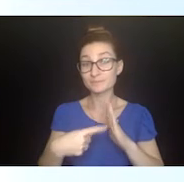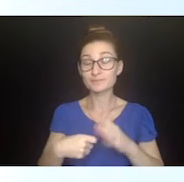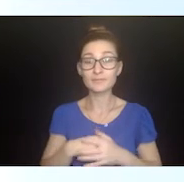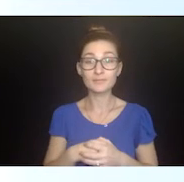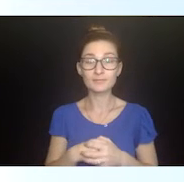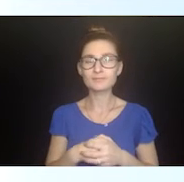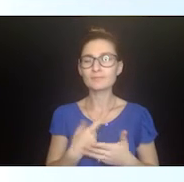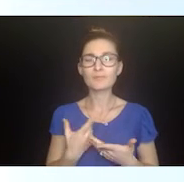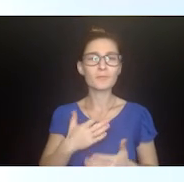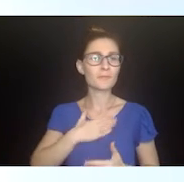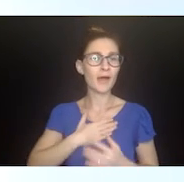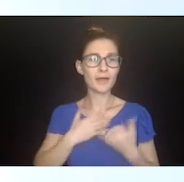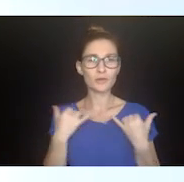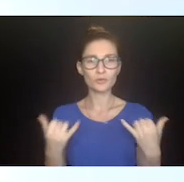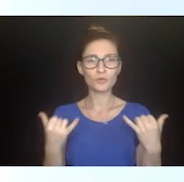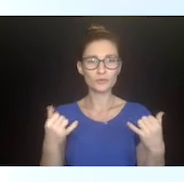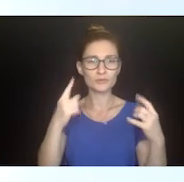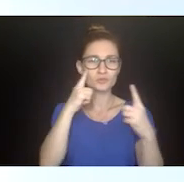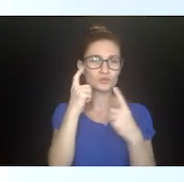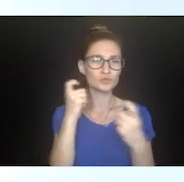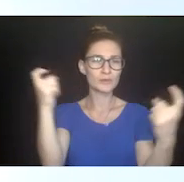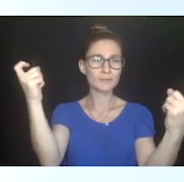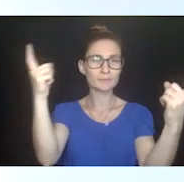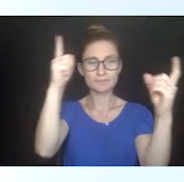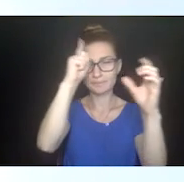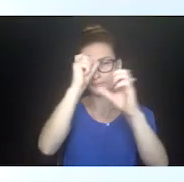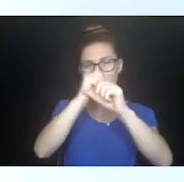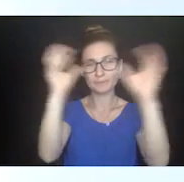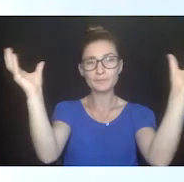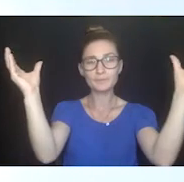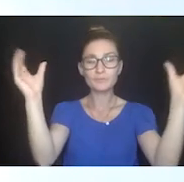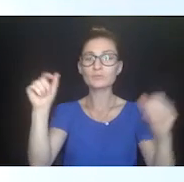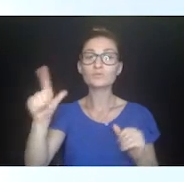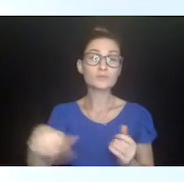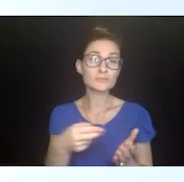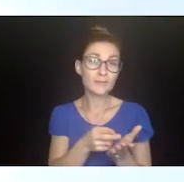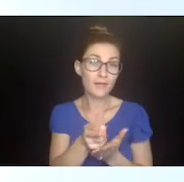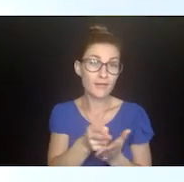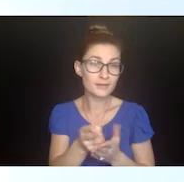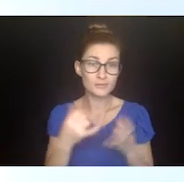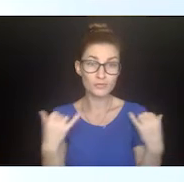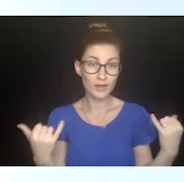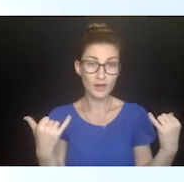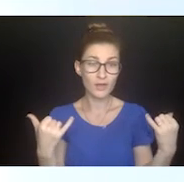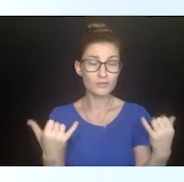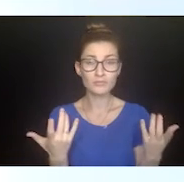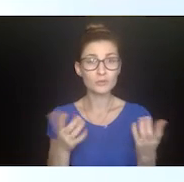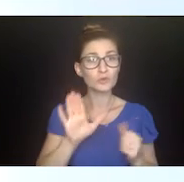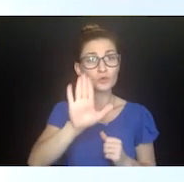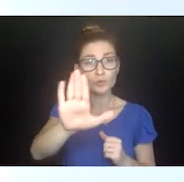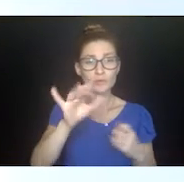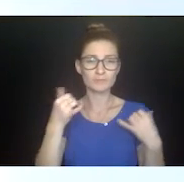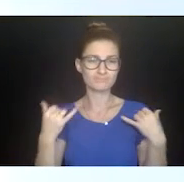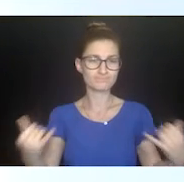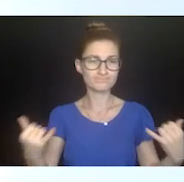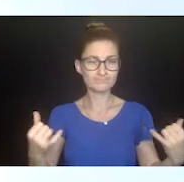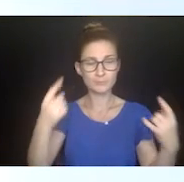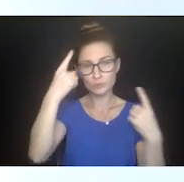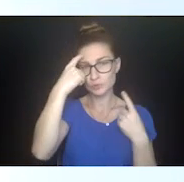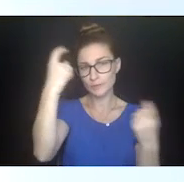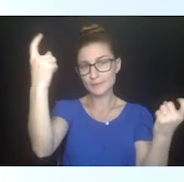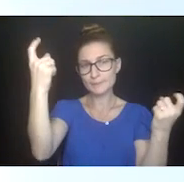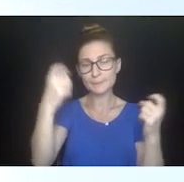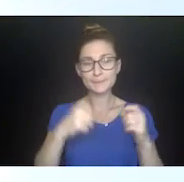what are my current dreams? So just be honest, what are they right here, right now?